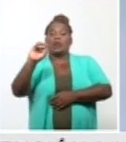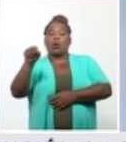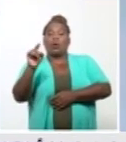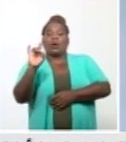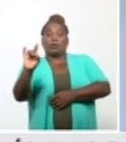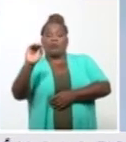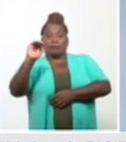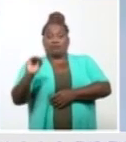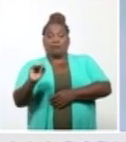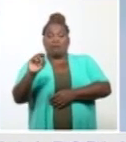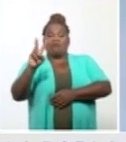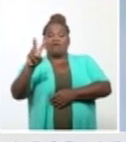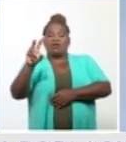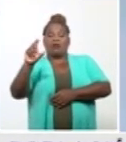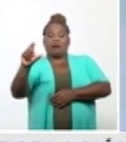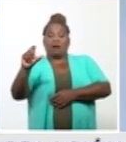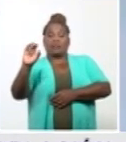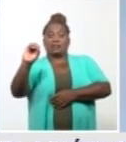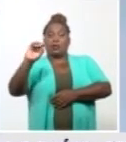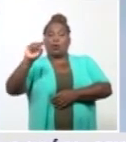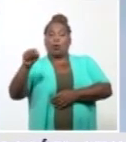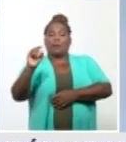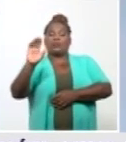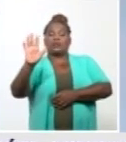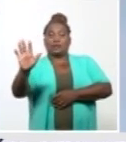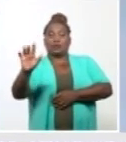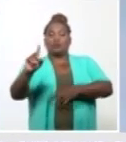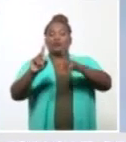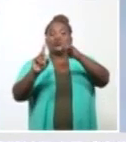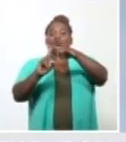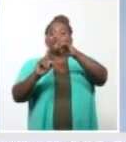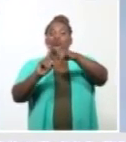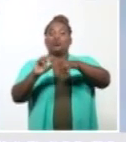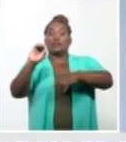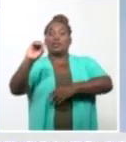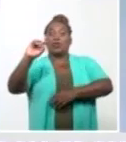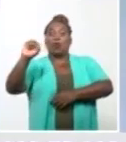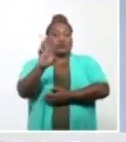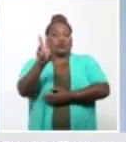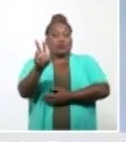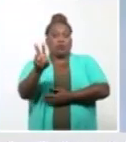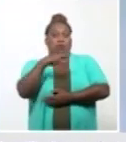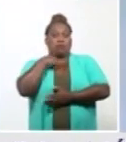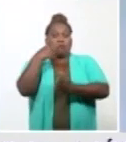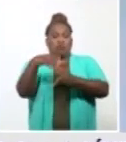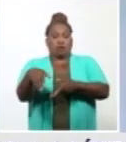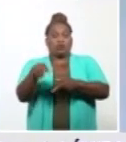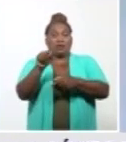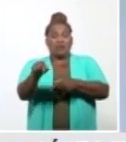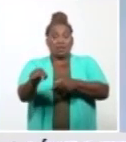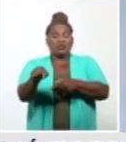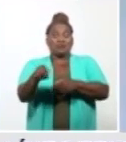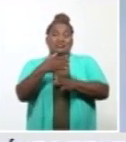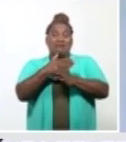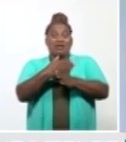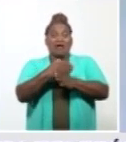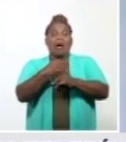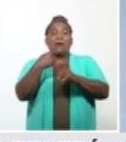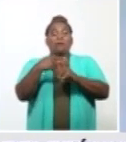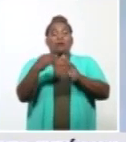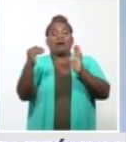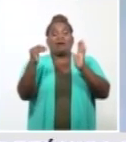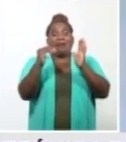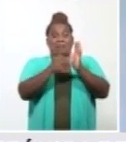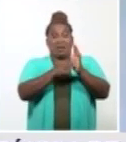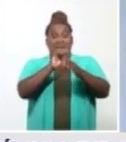15 days. This is the situation we had until yesterday. Of the